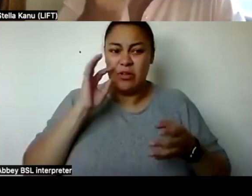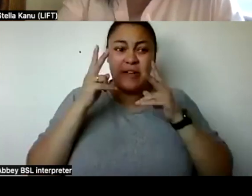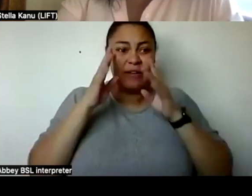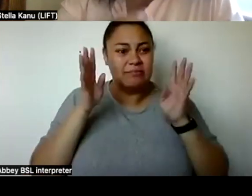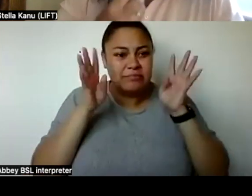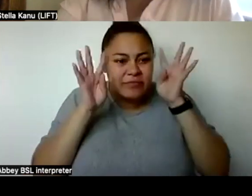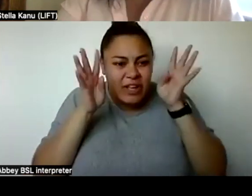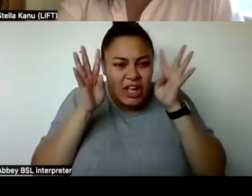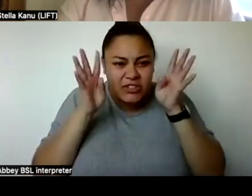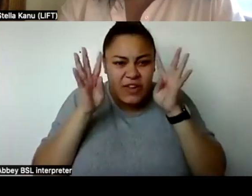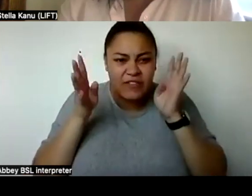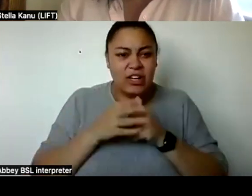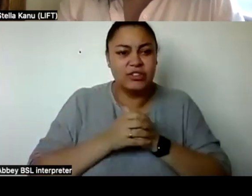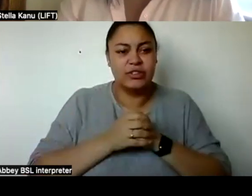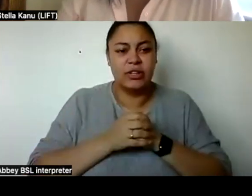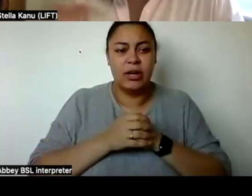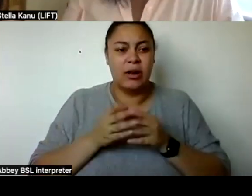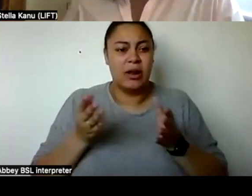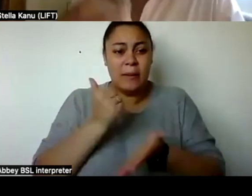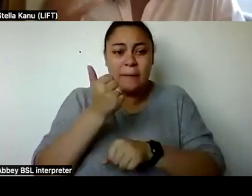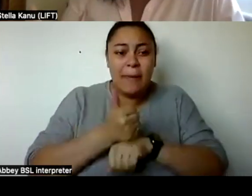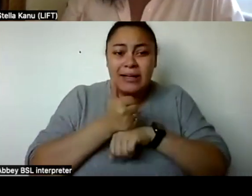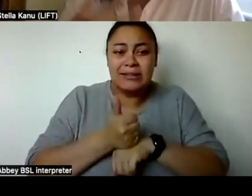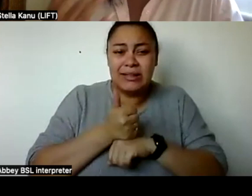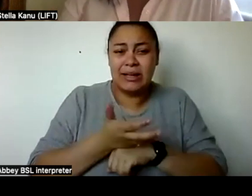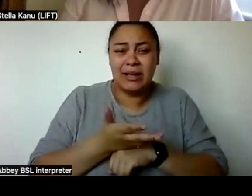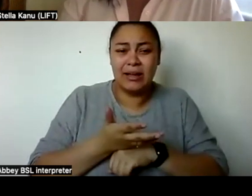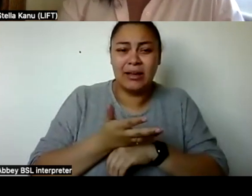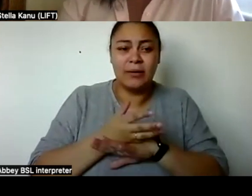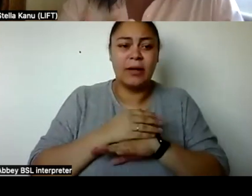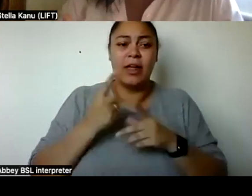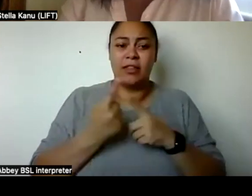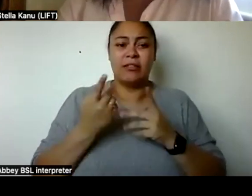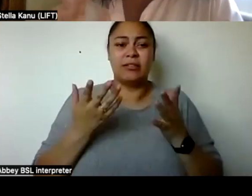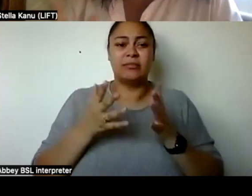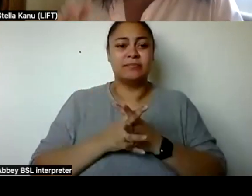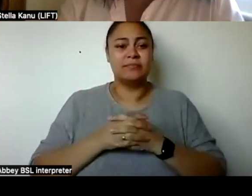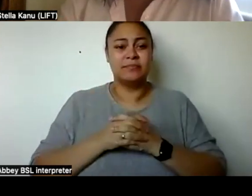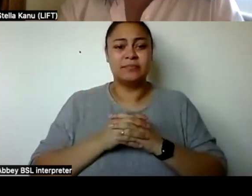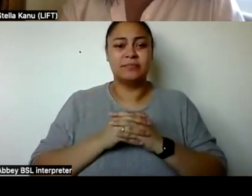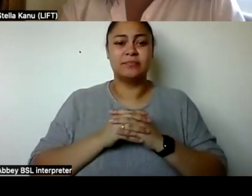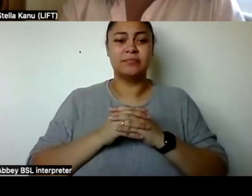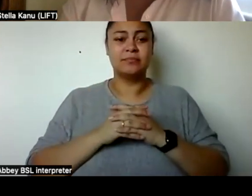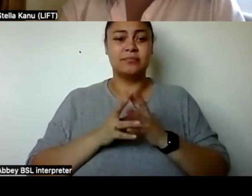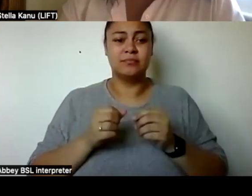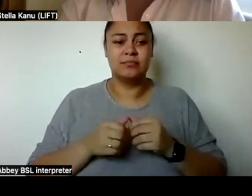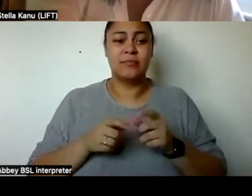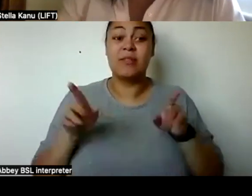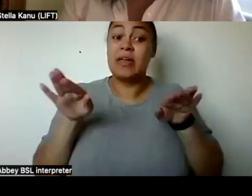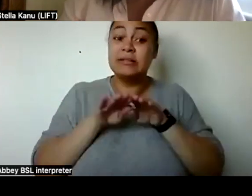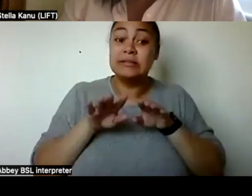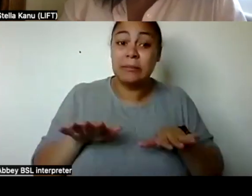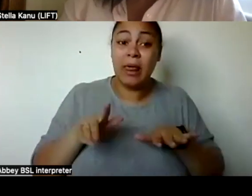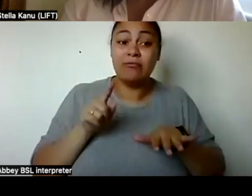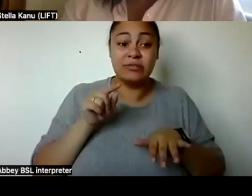basic things that we were missing. And those things have kind of been real influences. And I guess where the similarity for Lyft and